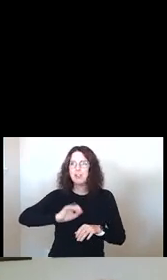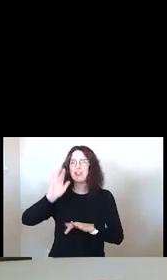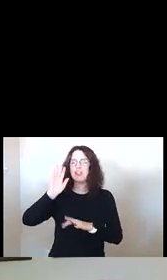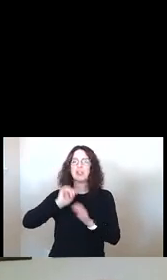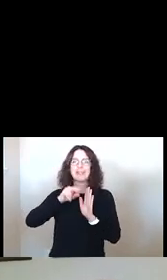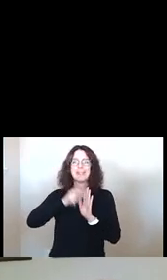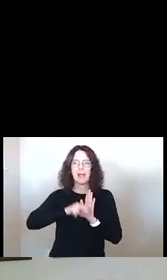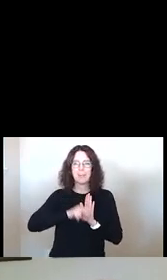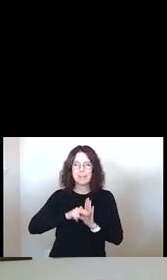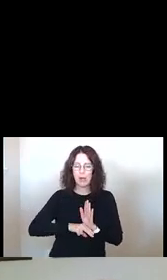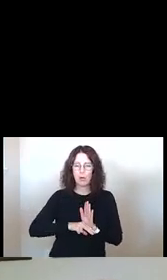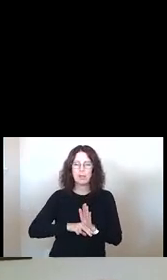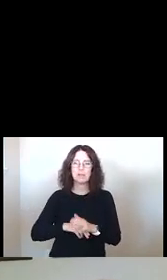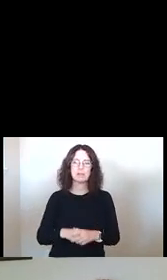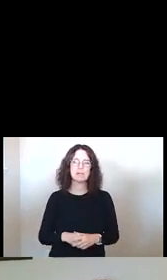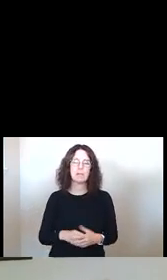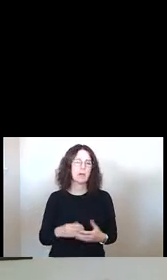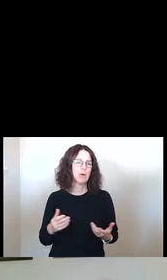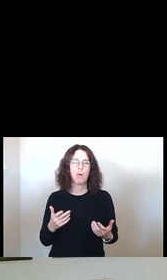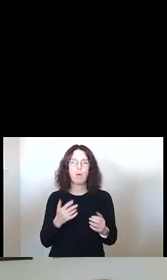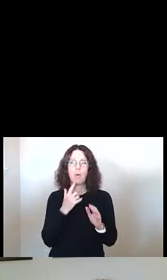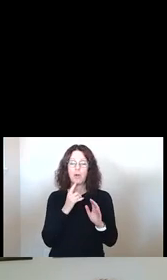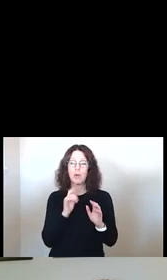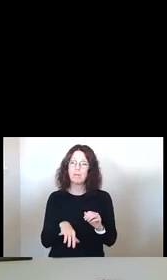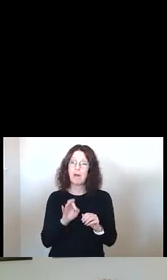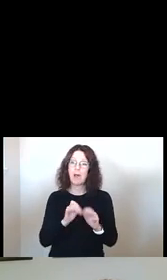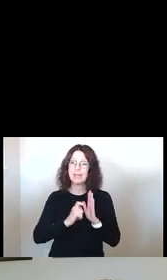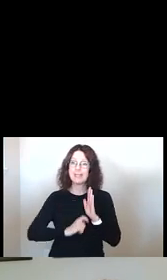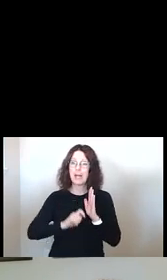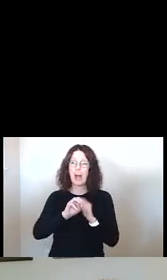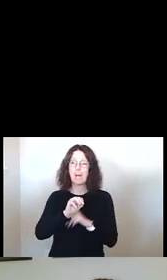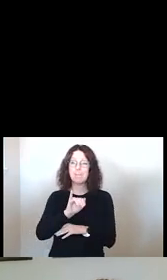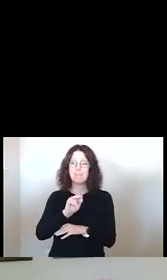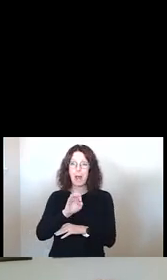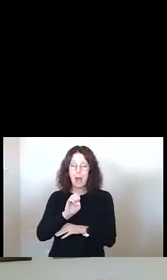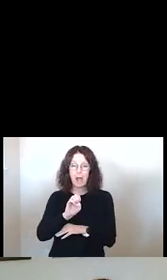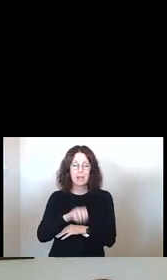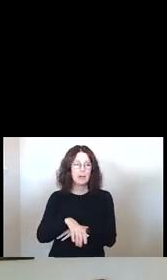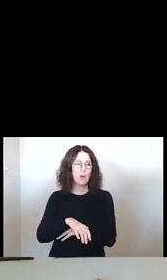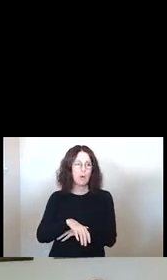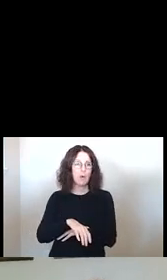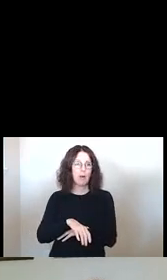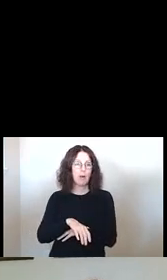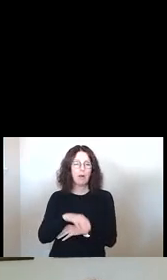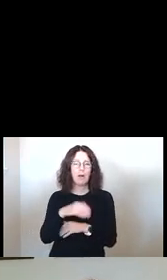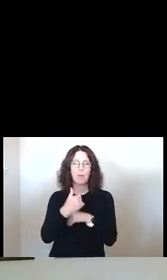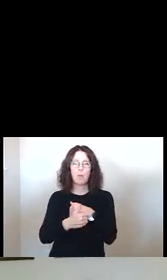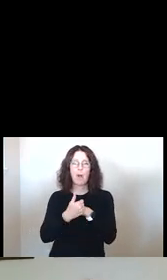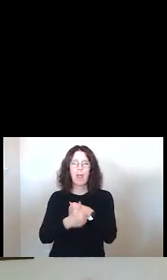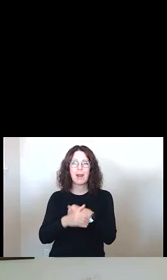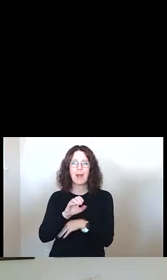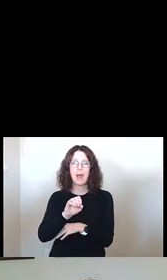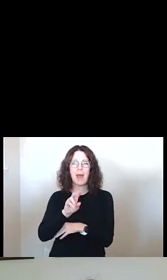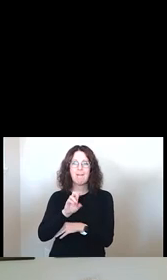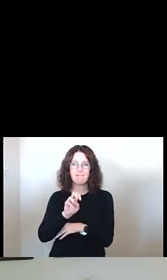or even things as like mines or great or bread ovens and things like that. So they will look at food, they will